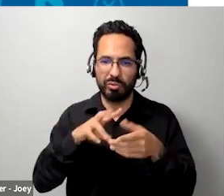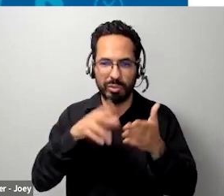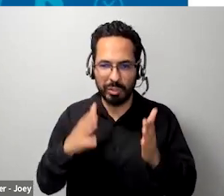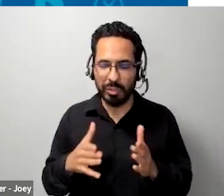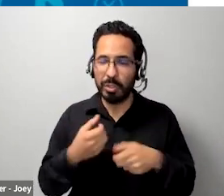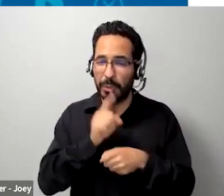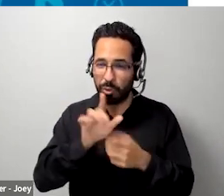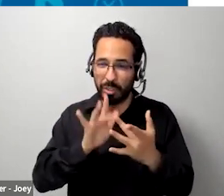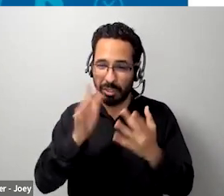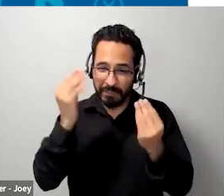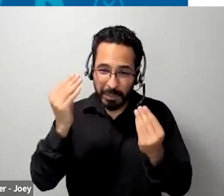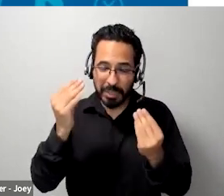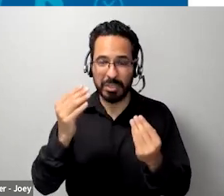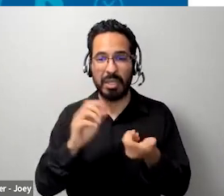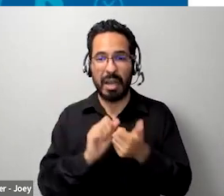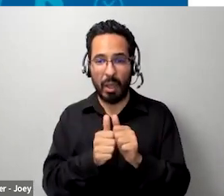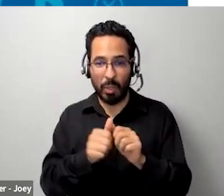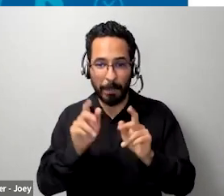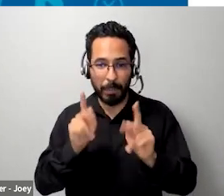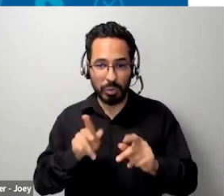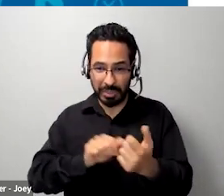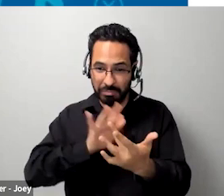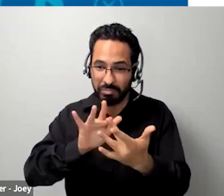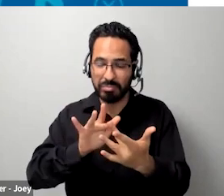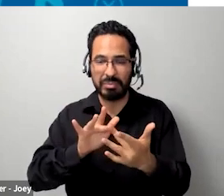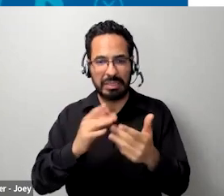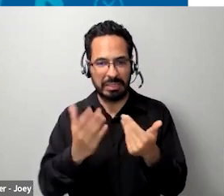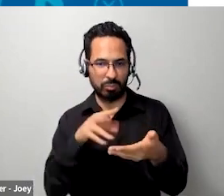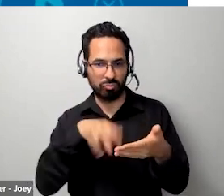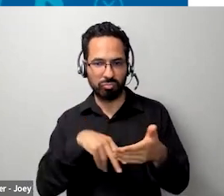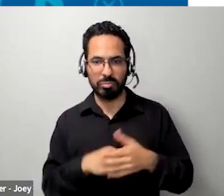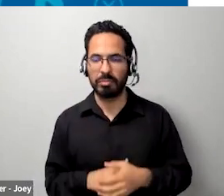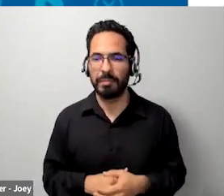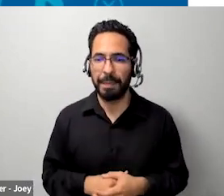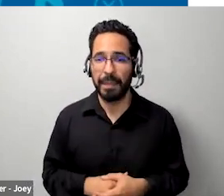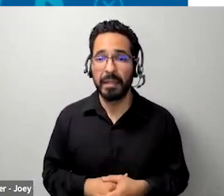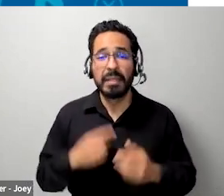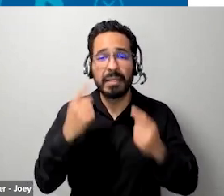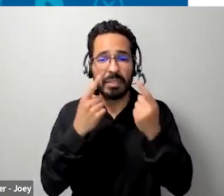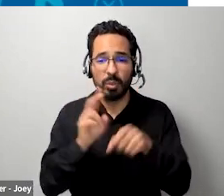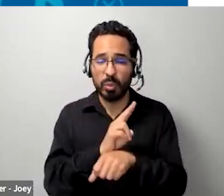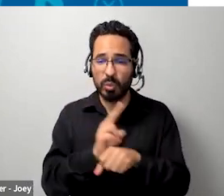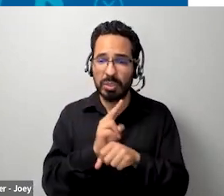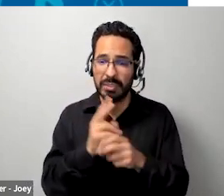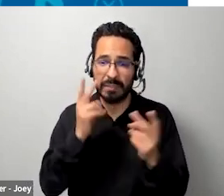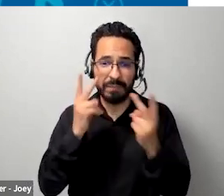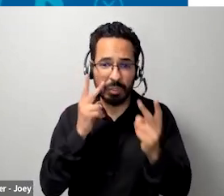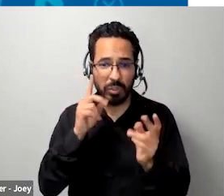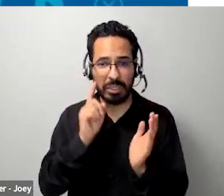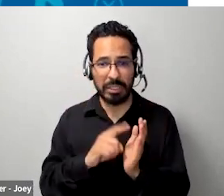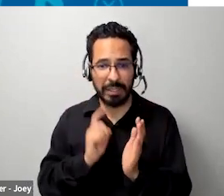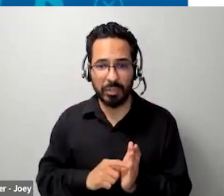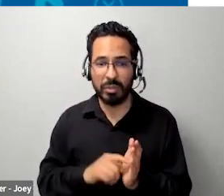contact information and how the person can reach you is readable. Consider using visual indicators